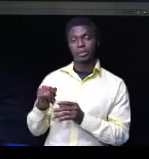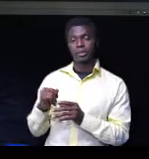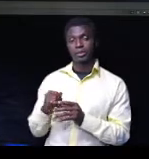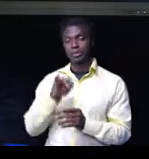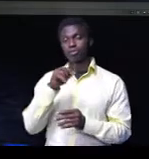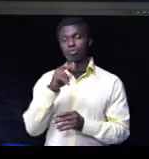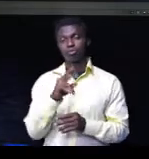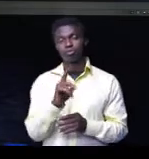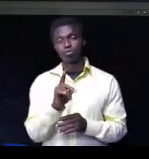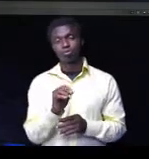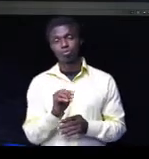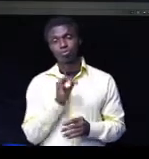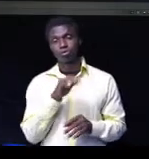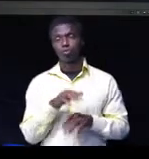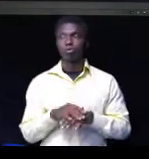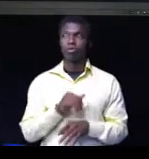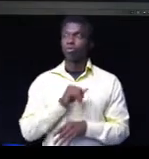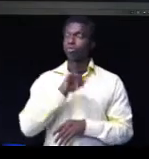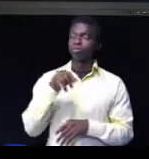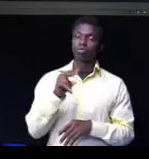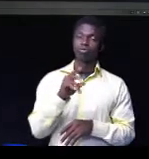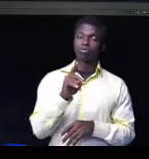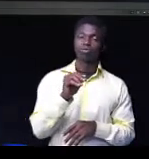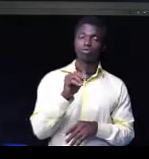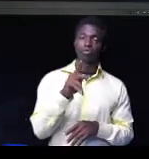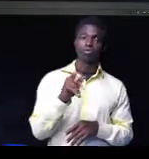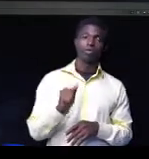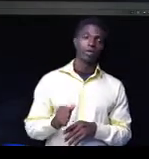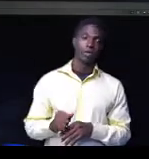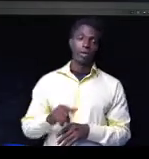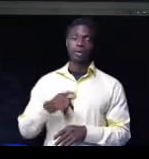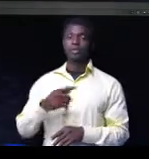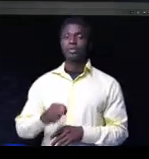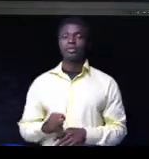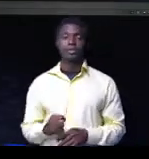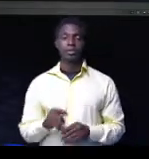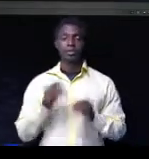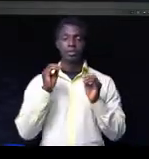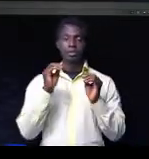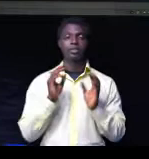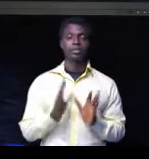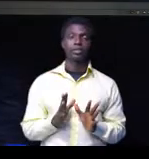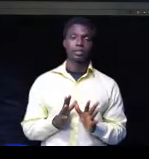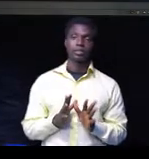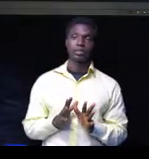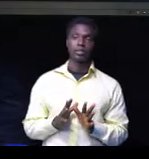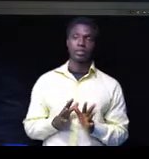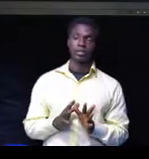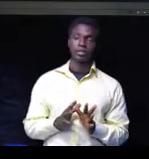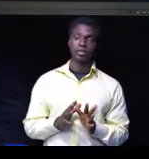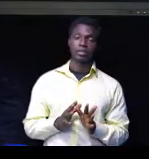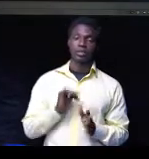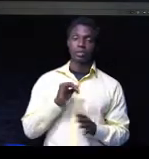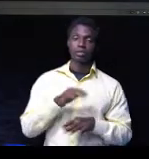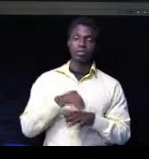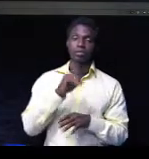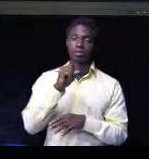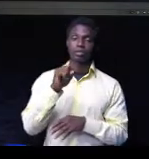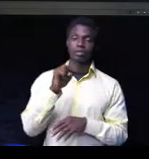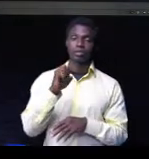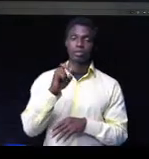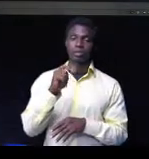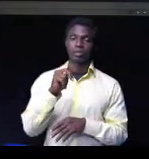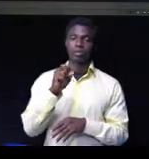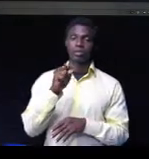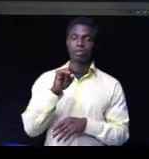called a judoka. So meaning, what's the meaning of sensei? Meaning one who came before. That's the